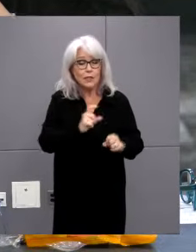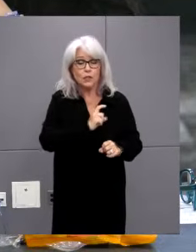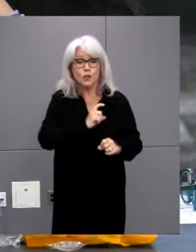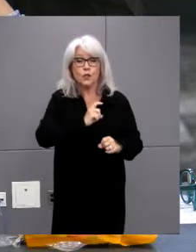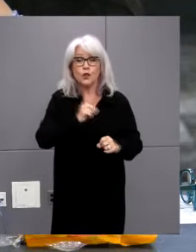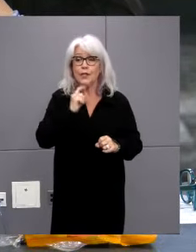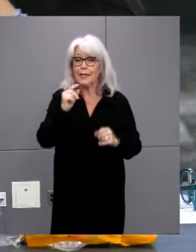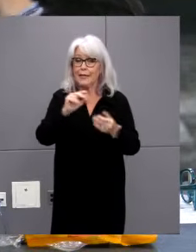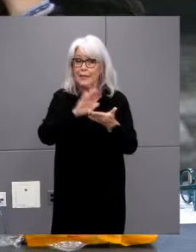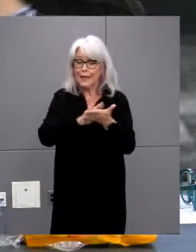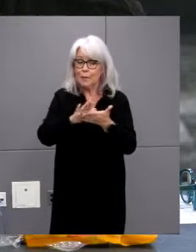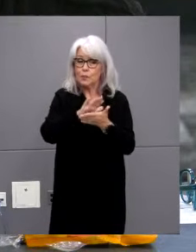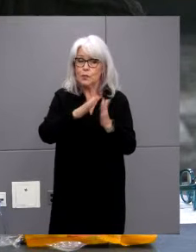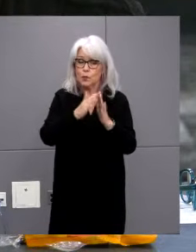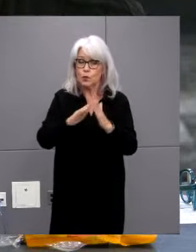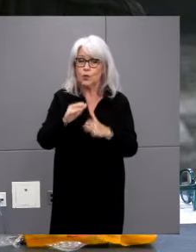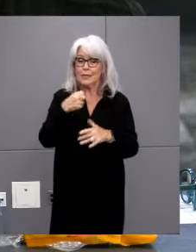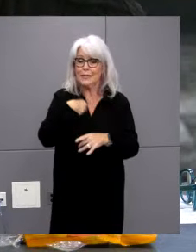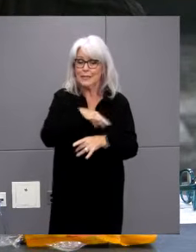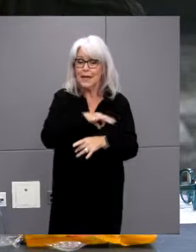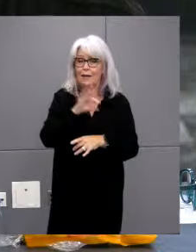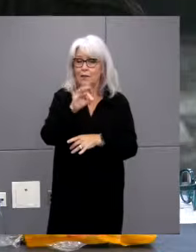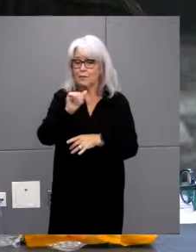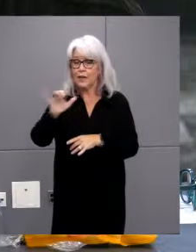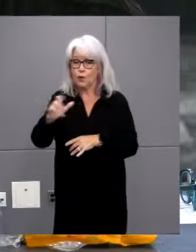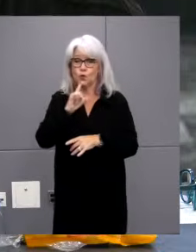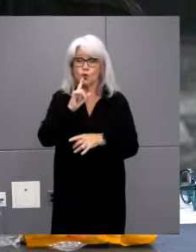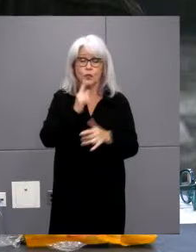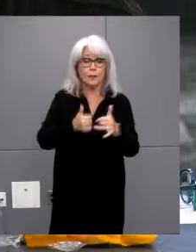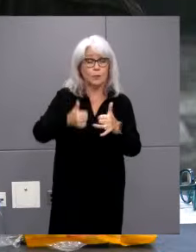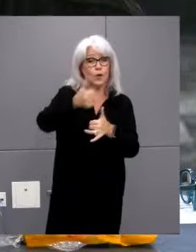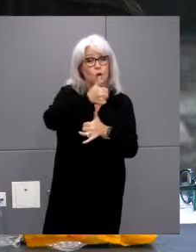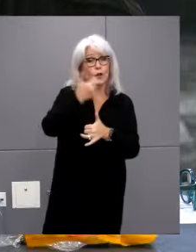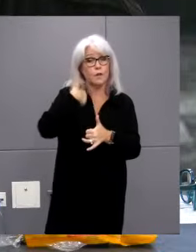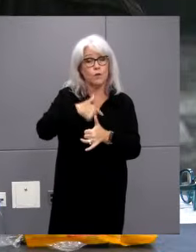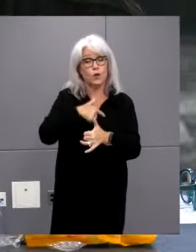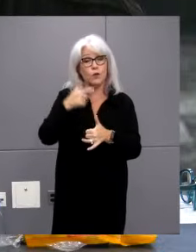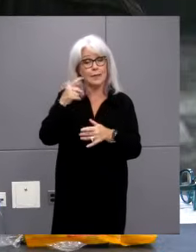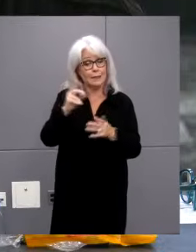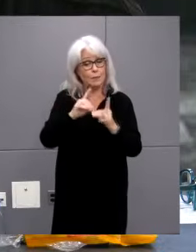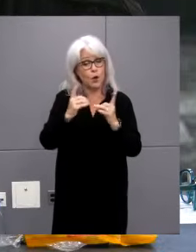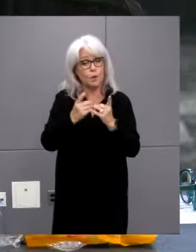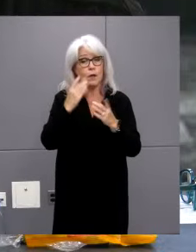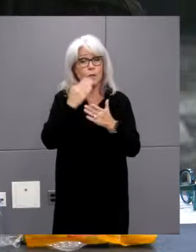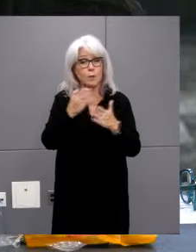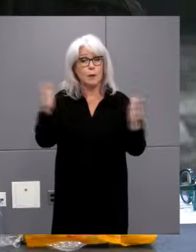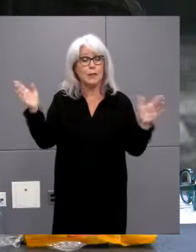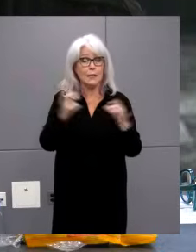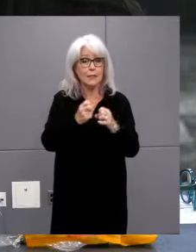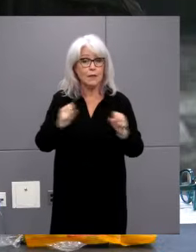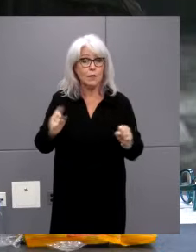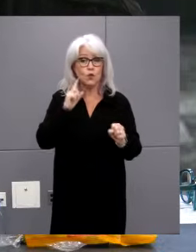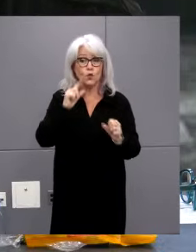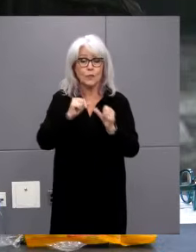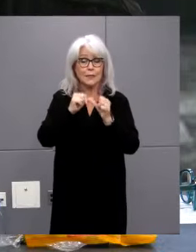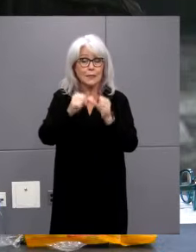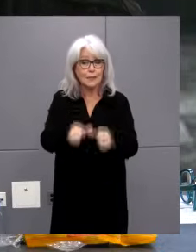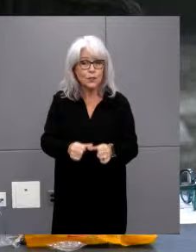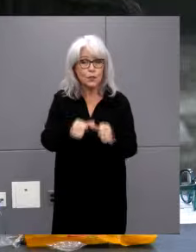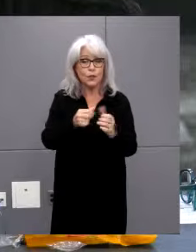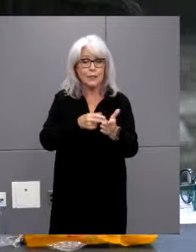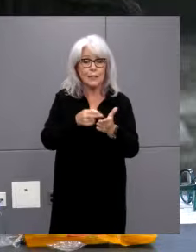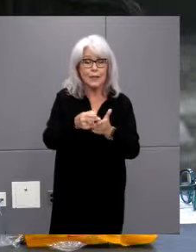campus community, staff, and faculty remains the top priority of the Department of Public Safety. To maintain the integrity of our